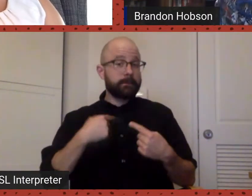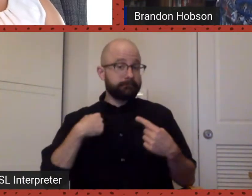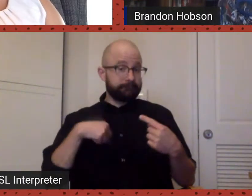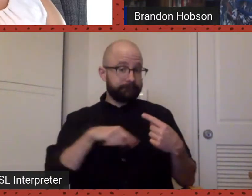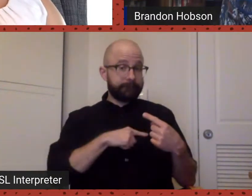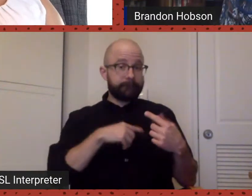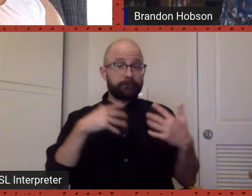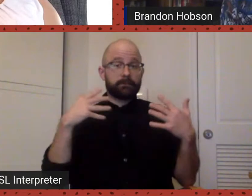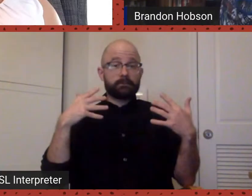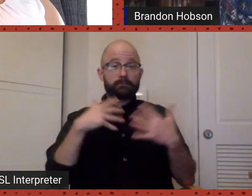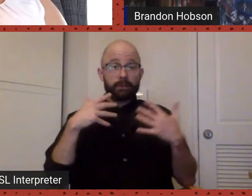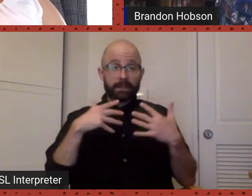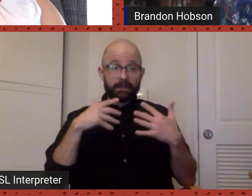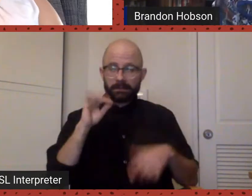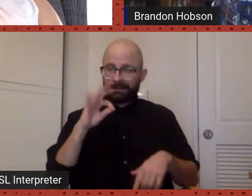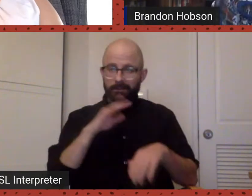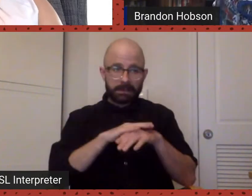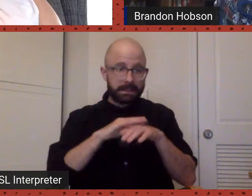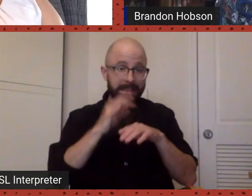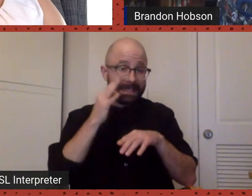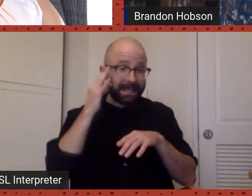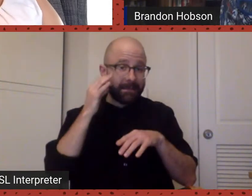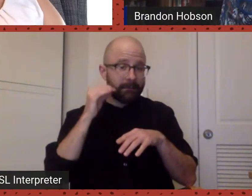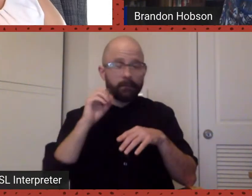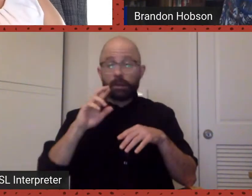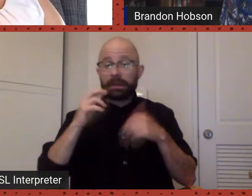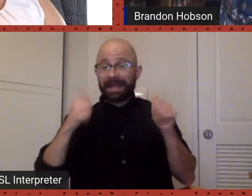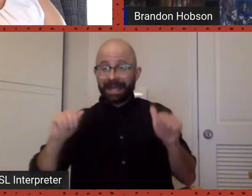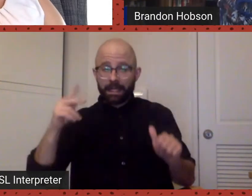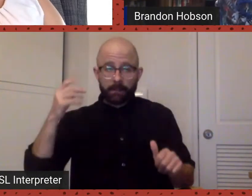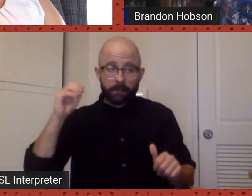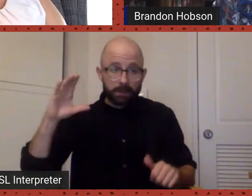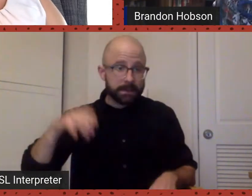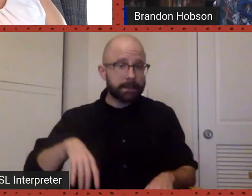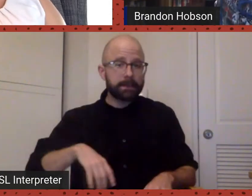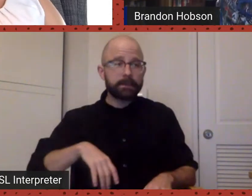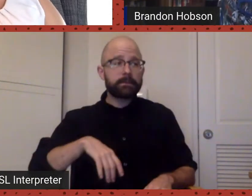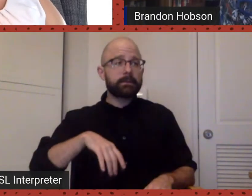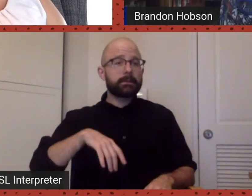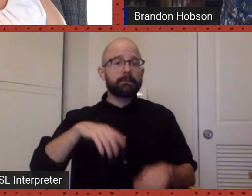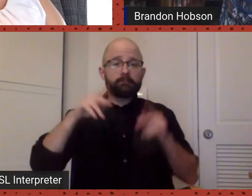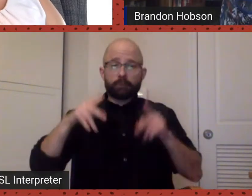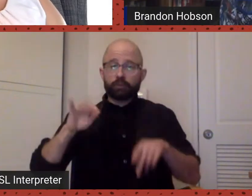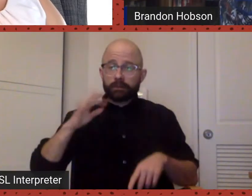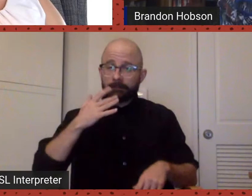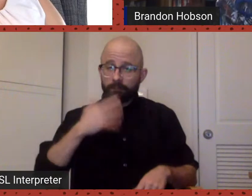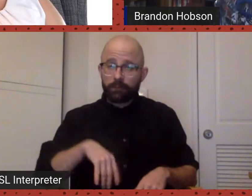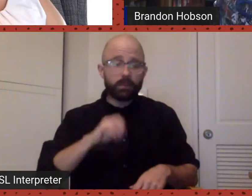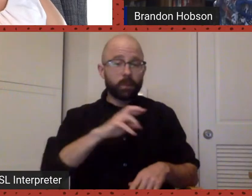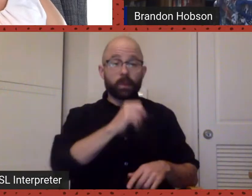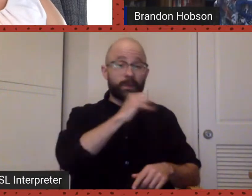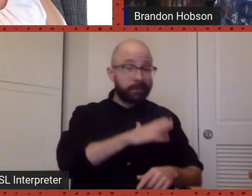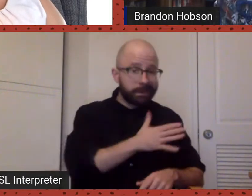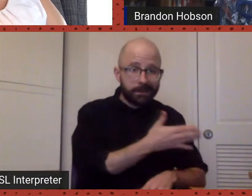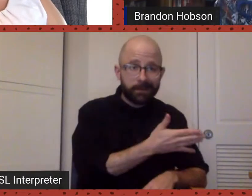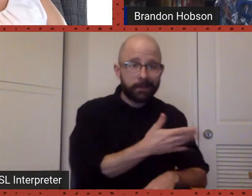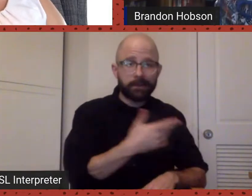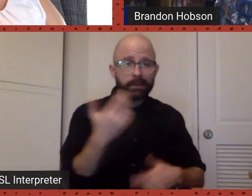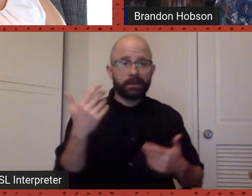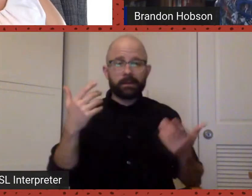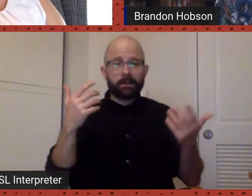if we're Native or I mean, any person of color or woman or whatever, that fear